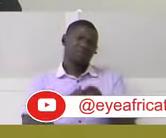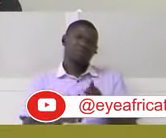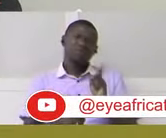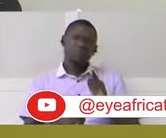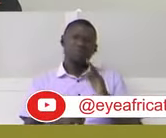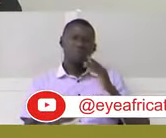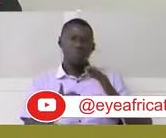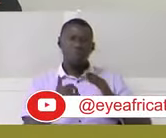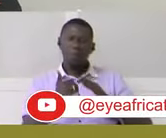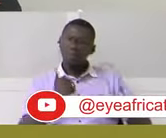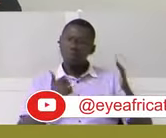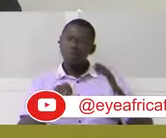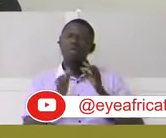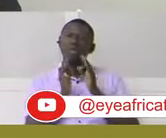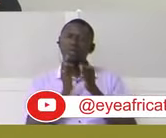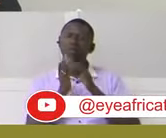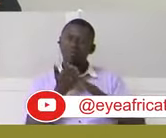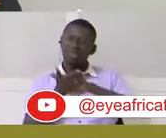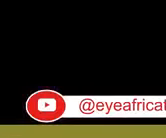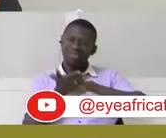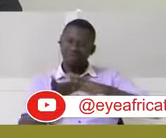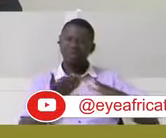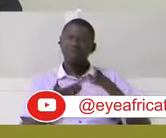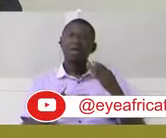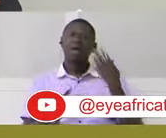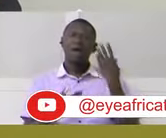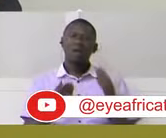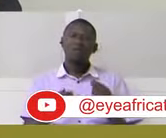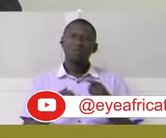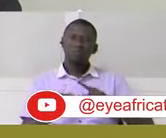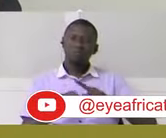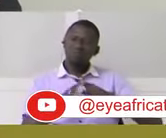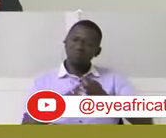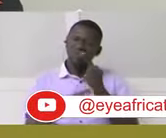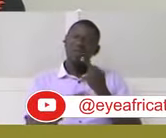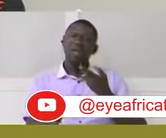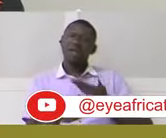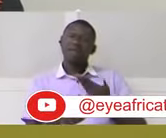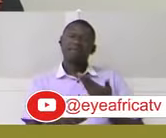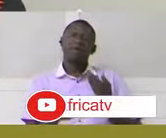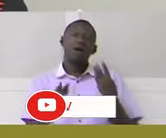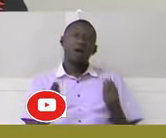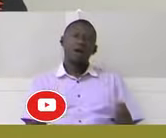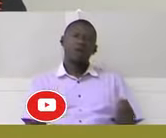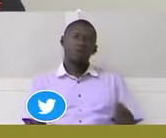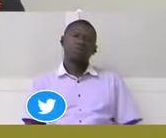specific points on the nature of their